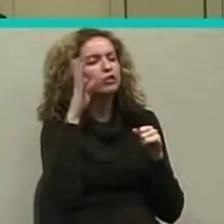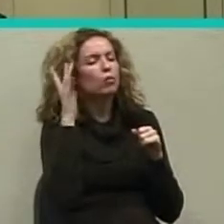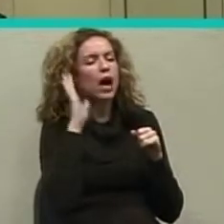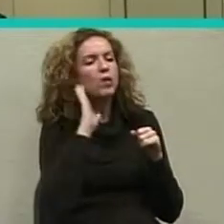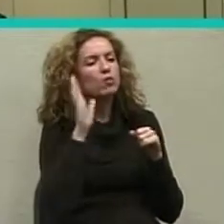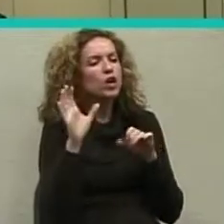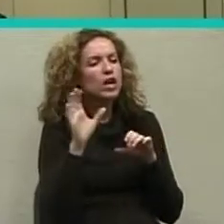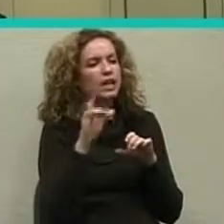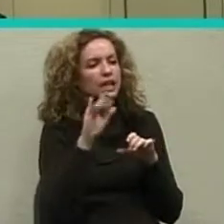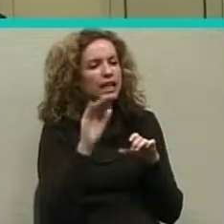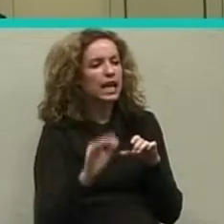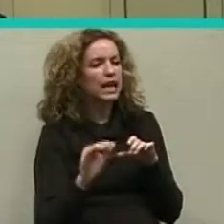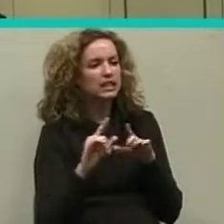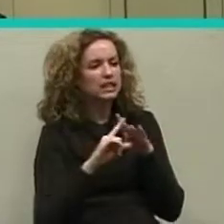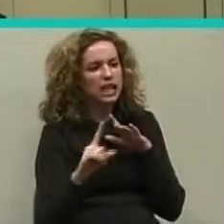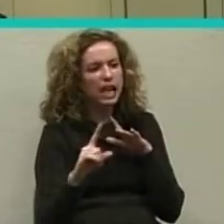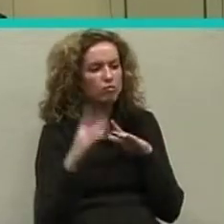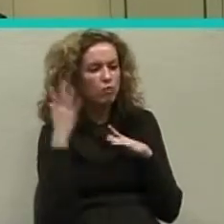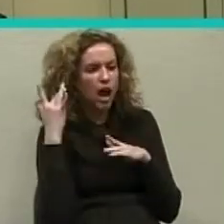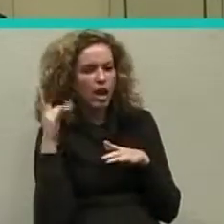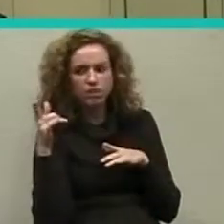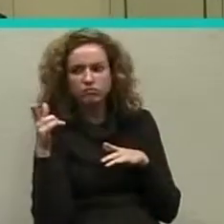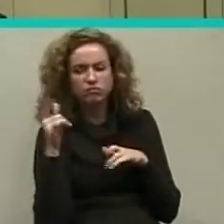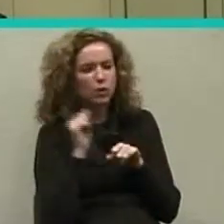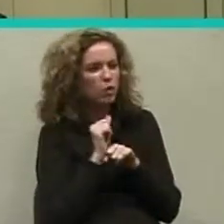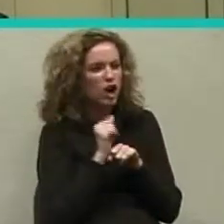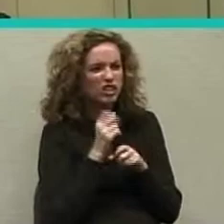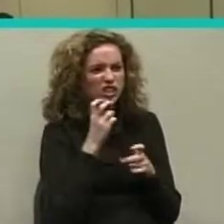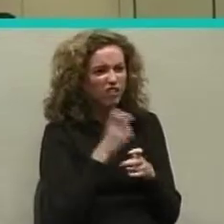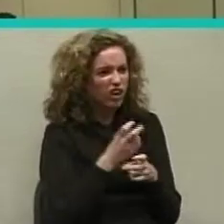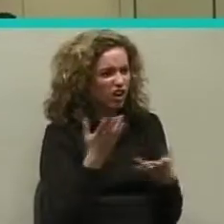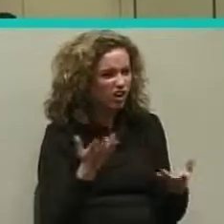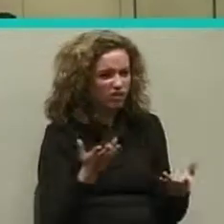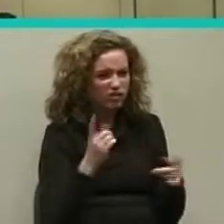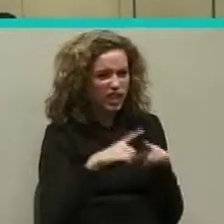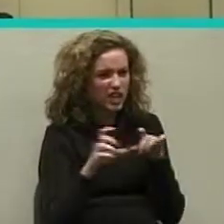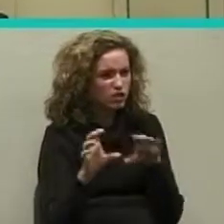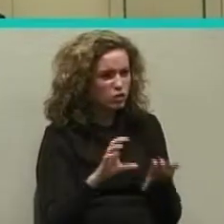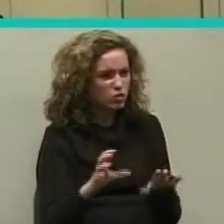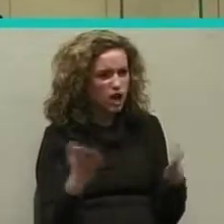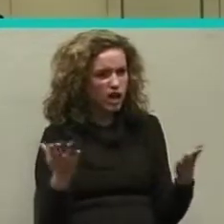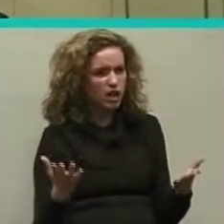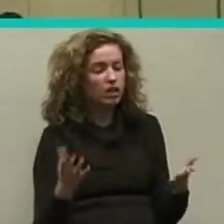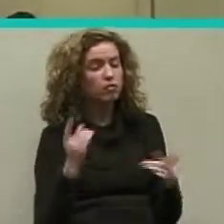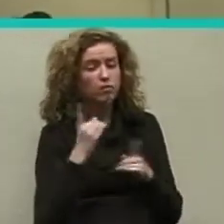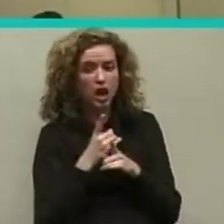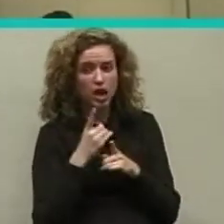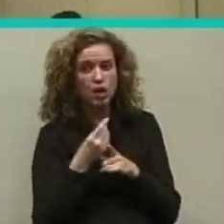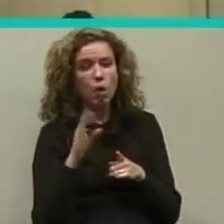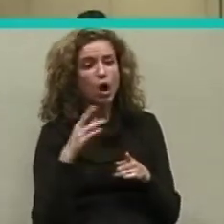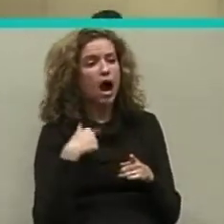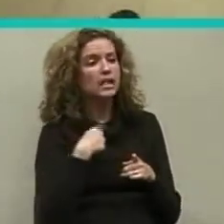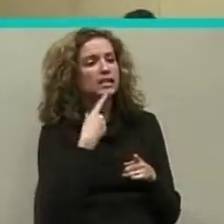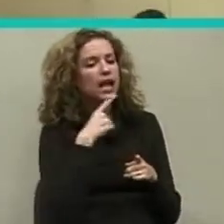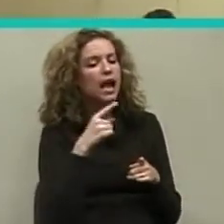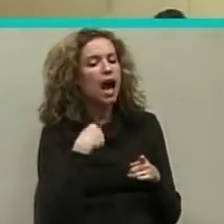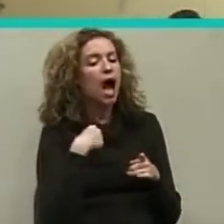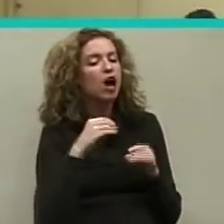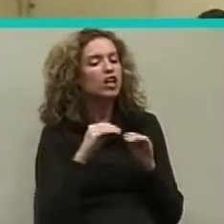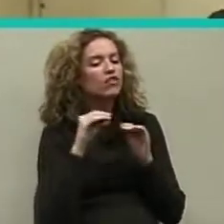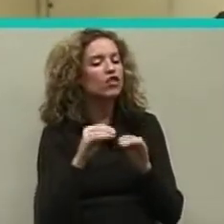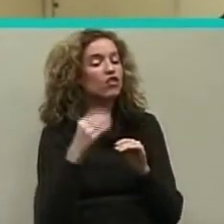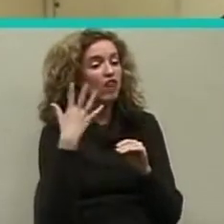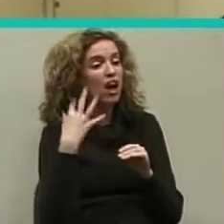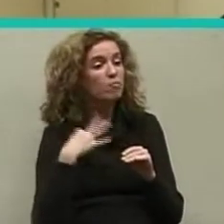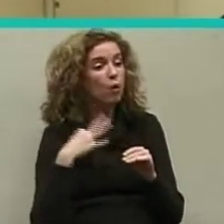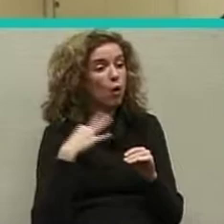here? Work's too difficult. Work's too difficult, okay. If I say I'm going to give you 5 points, will that make the work less difficult for